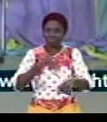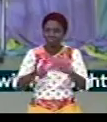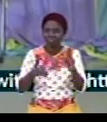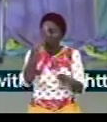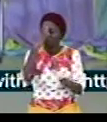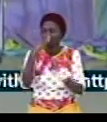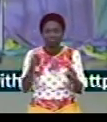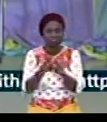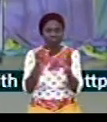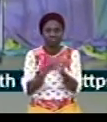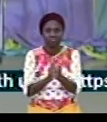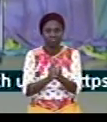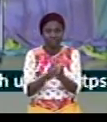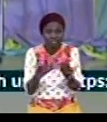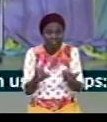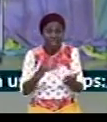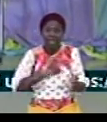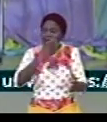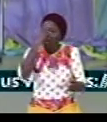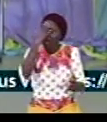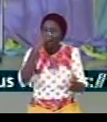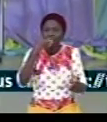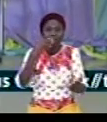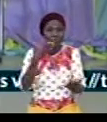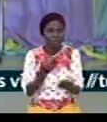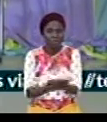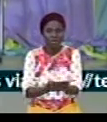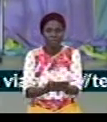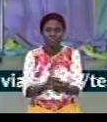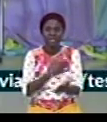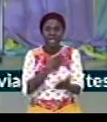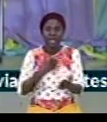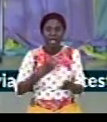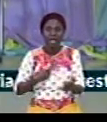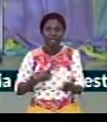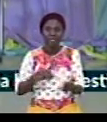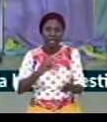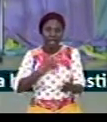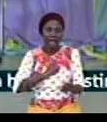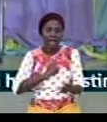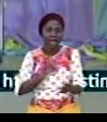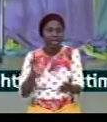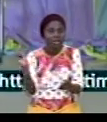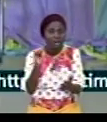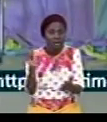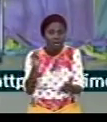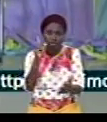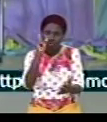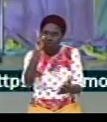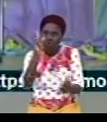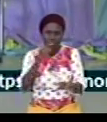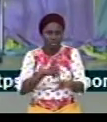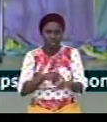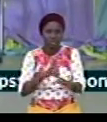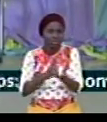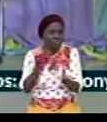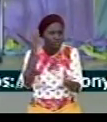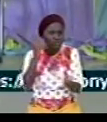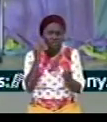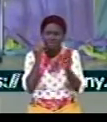slept so well. And as a diabetic, I urinated only one time. It was a surprising